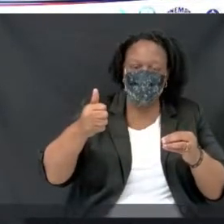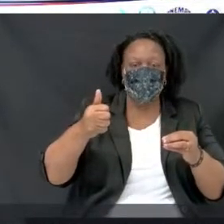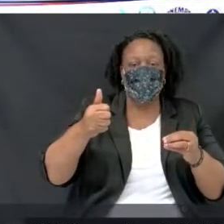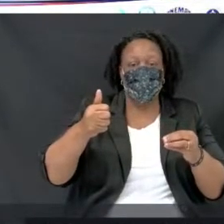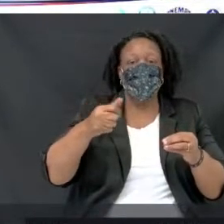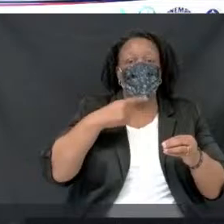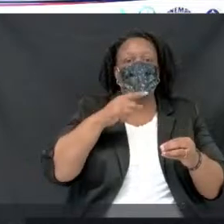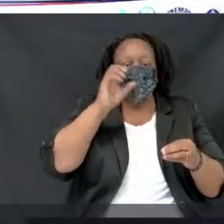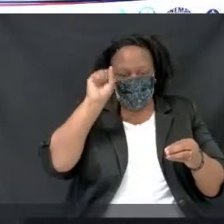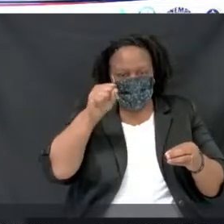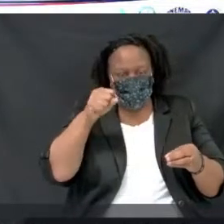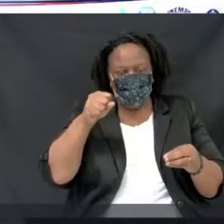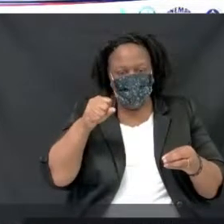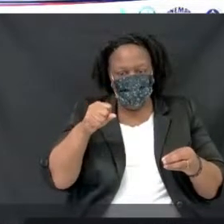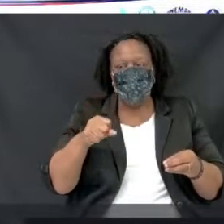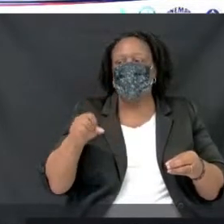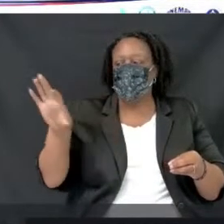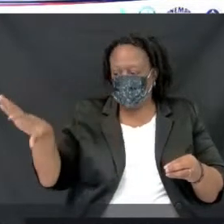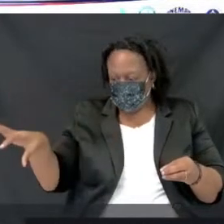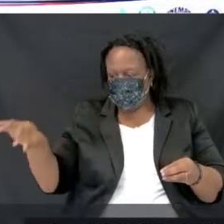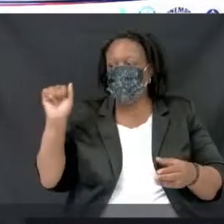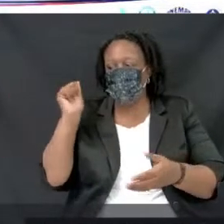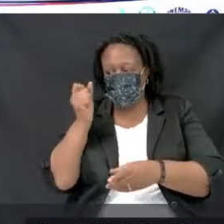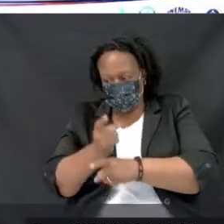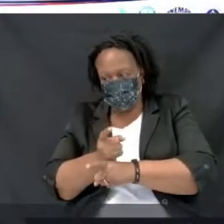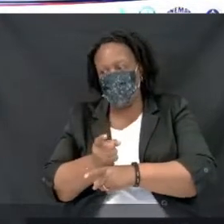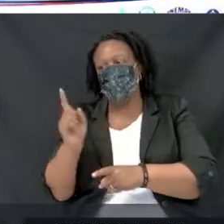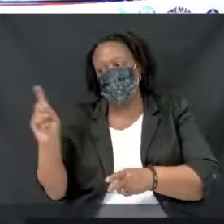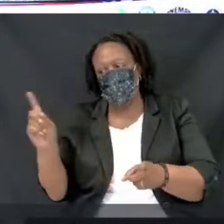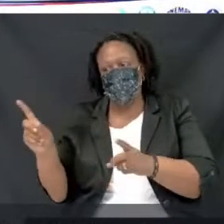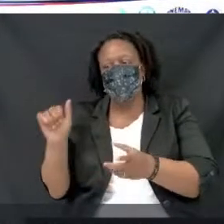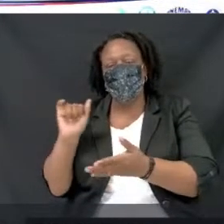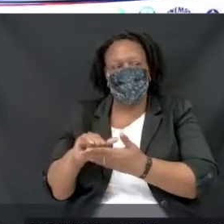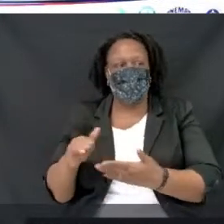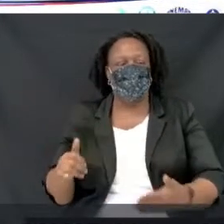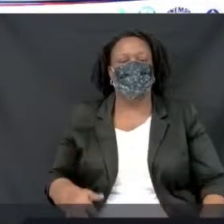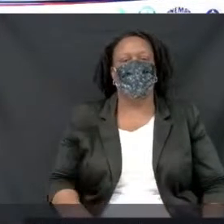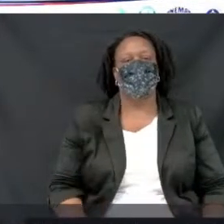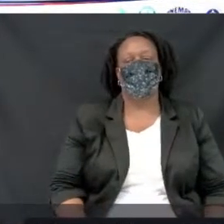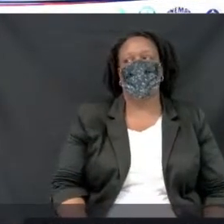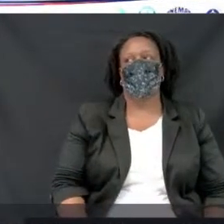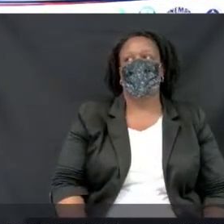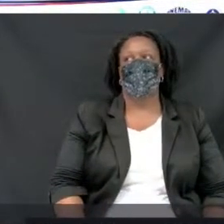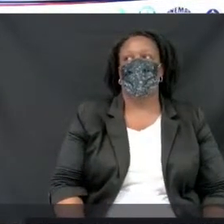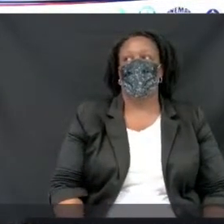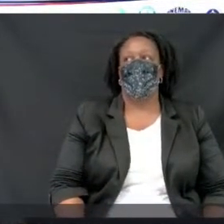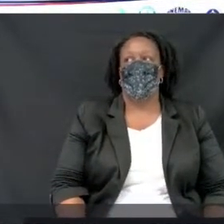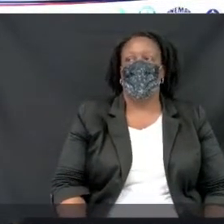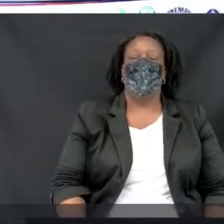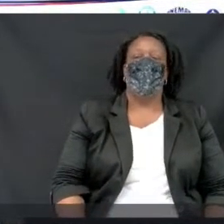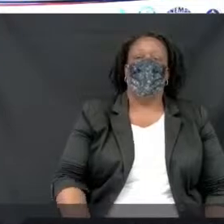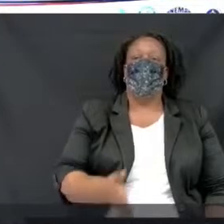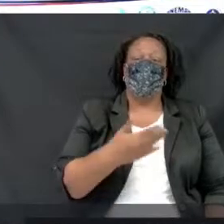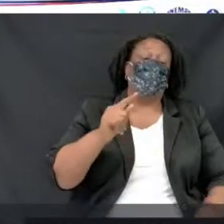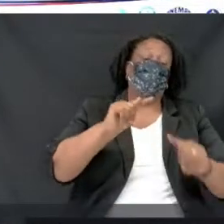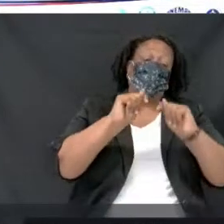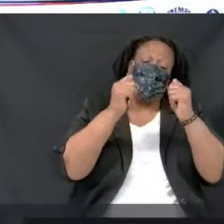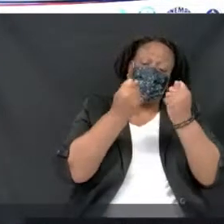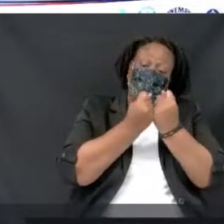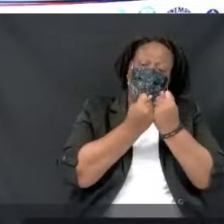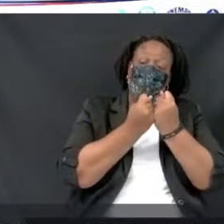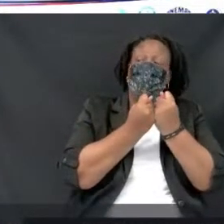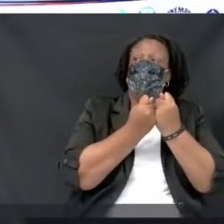then submitted to the Mitigation Council chairs, the Honorable Attorney General, as well as the Honorable Wendy Phipps, who will